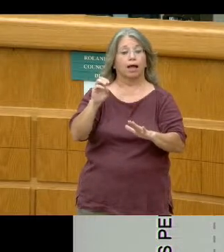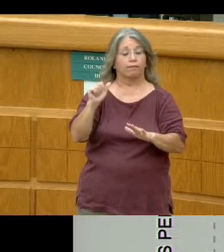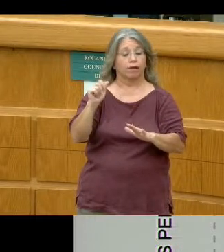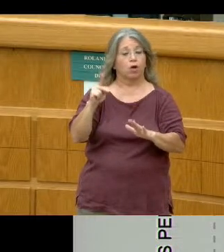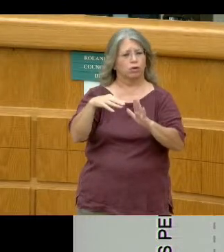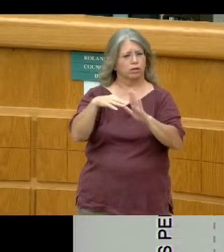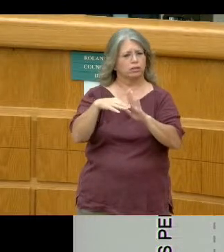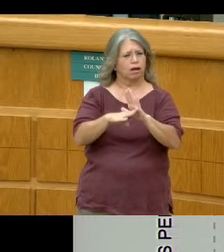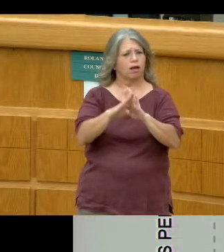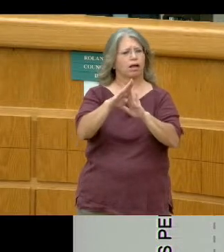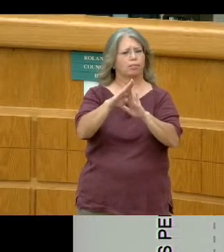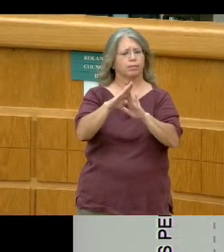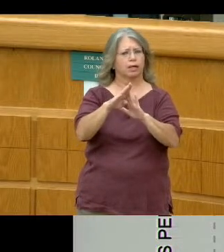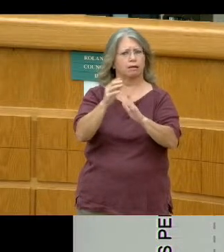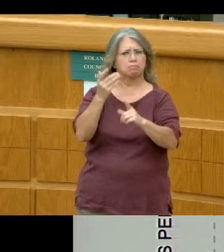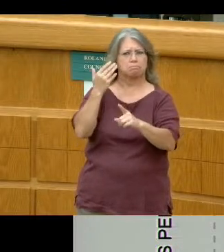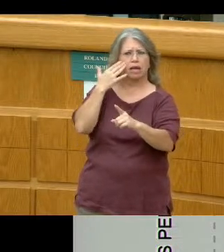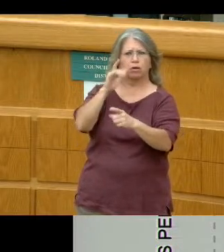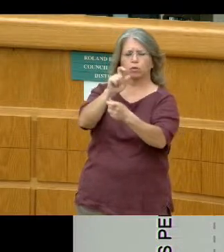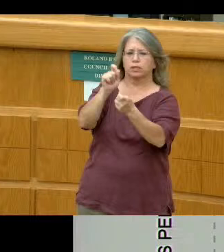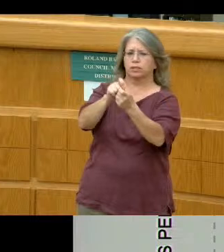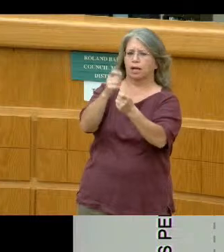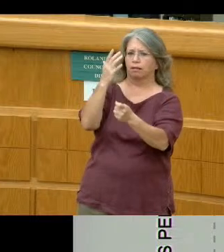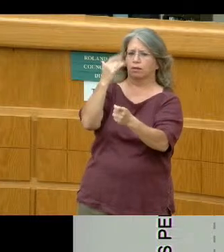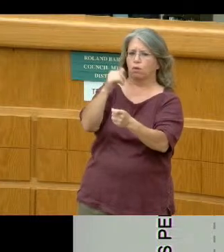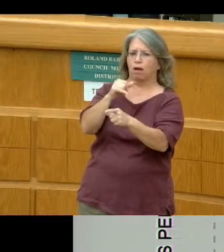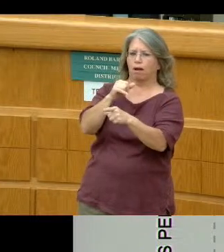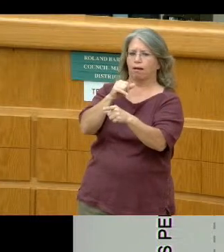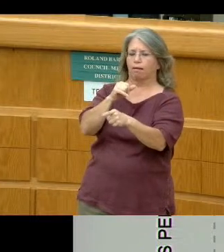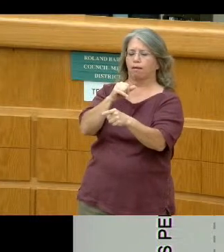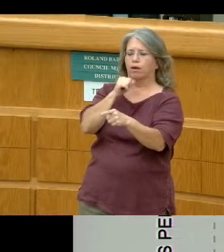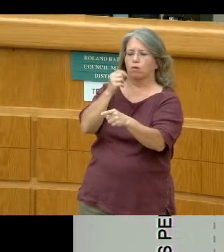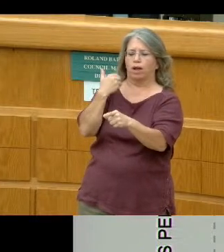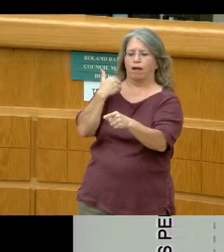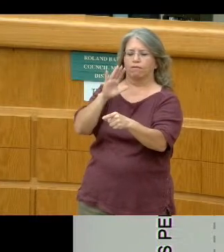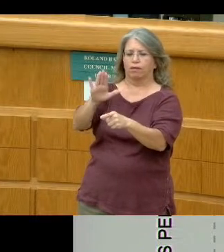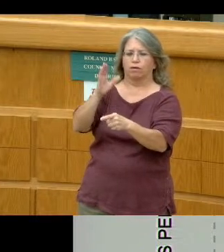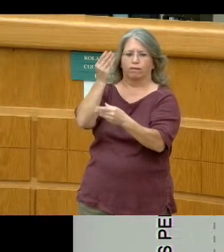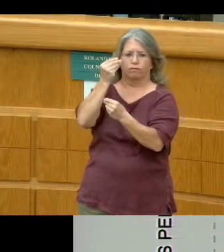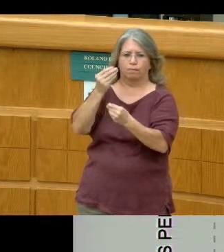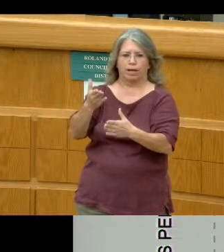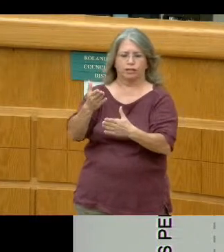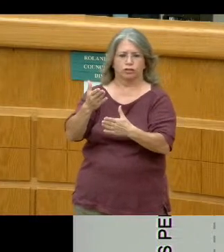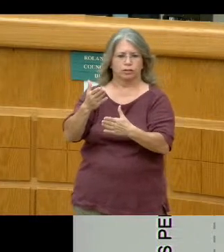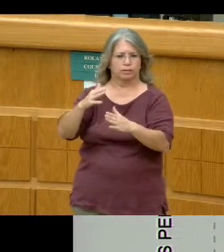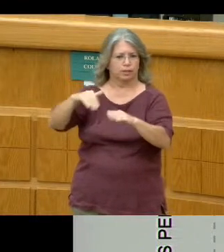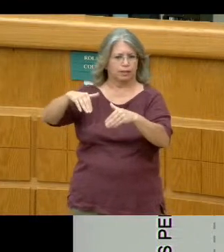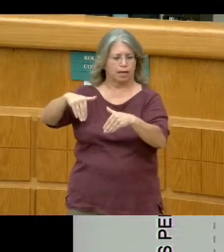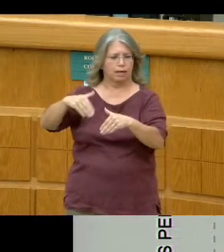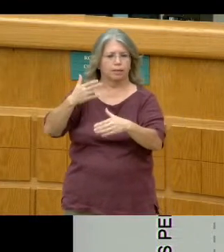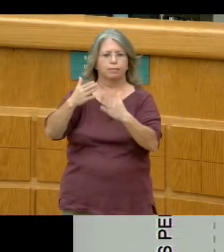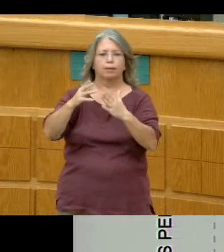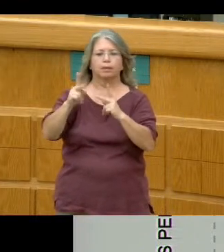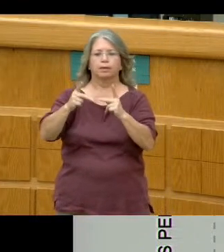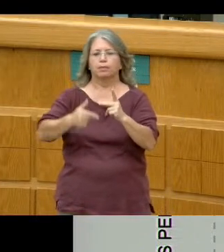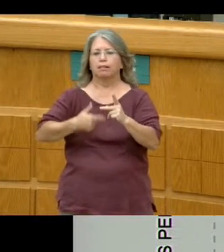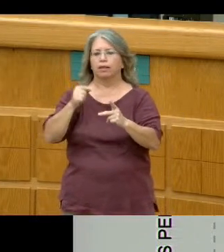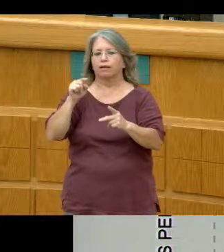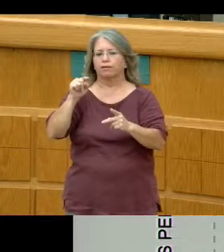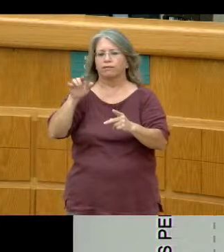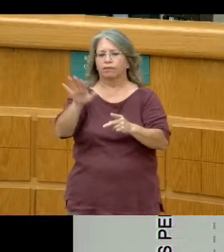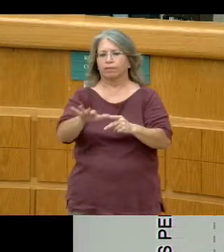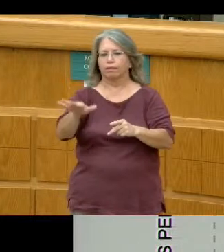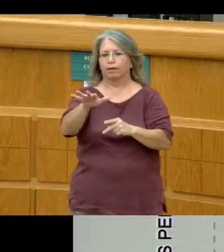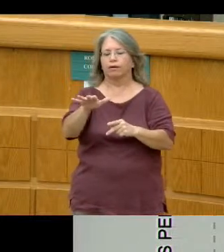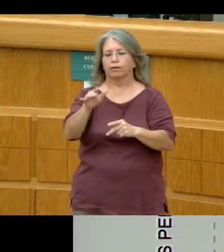up. I'm not privy to what's driving some of these dynamics. But maybe the people that live in these areas know a little